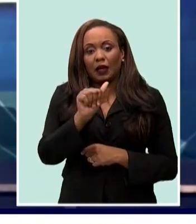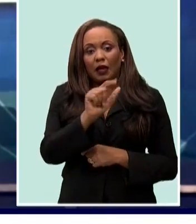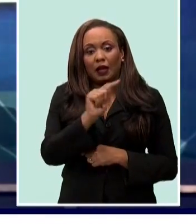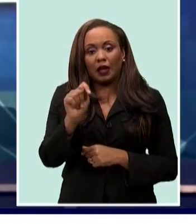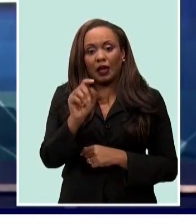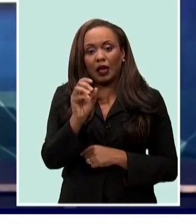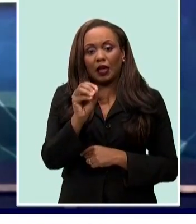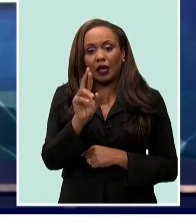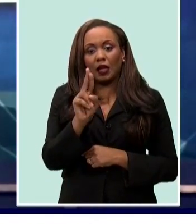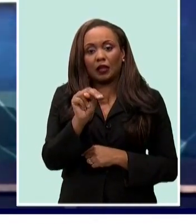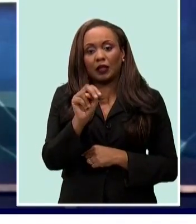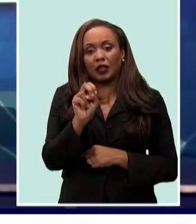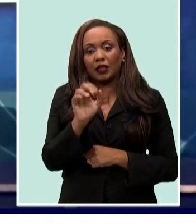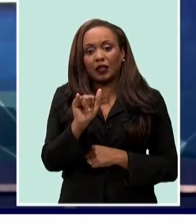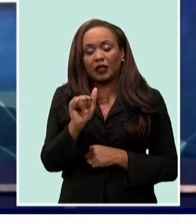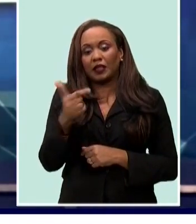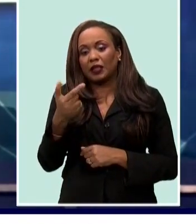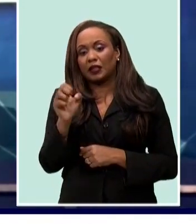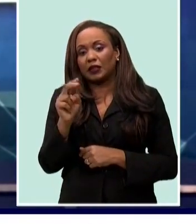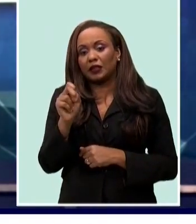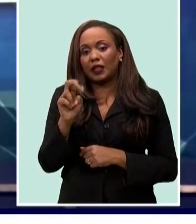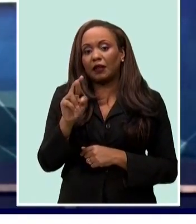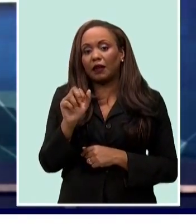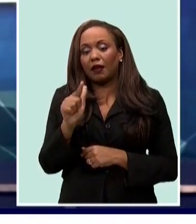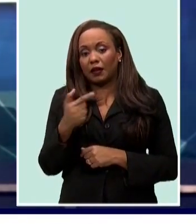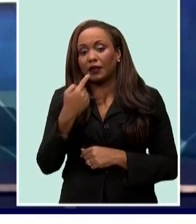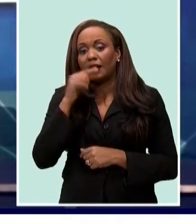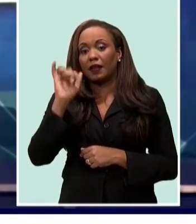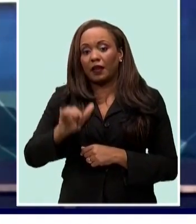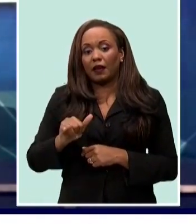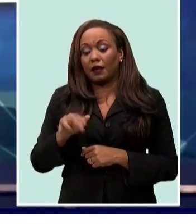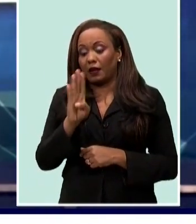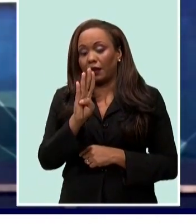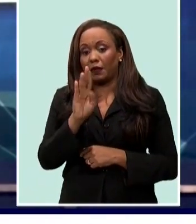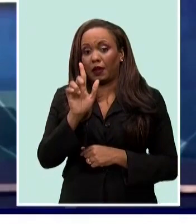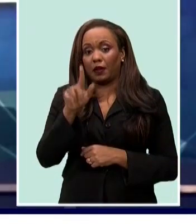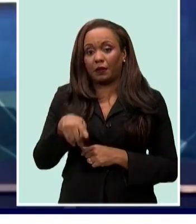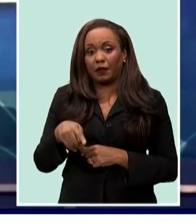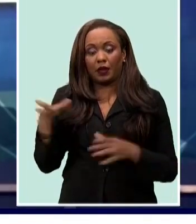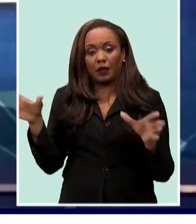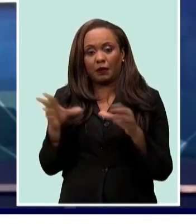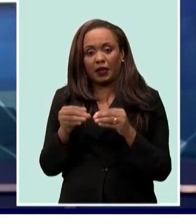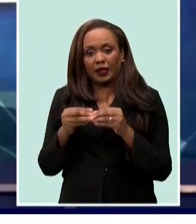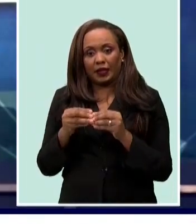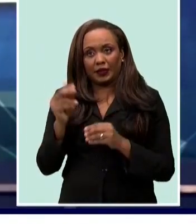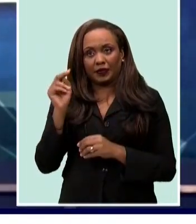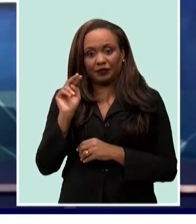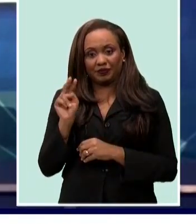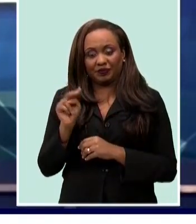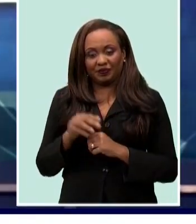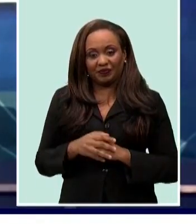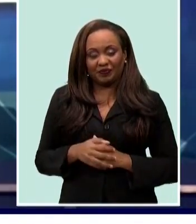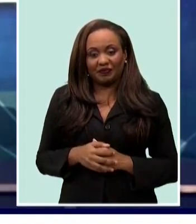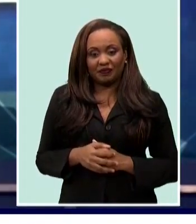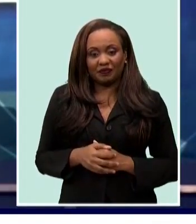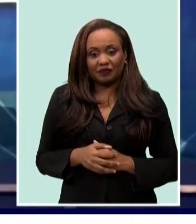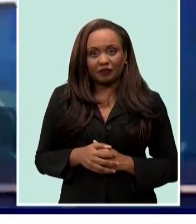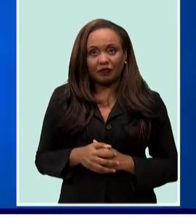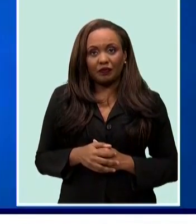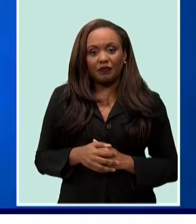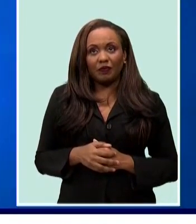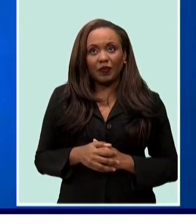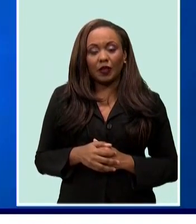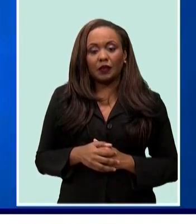Dale Marshall at a Barbados Labour Party St. Joseph branch meeting. Our Kishmar St. Just has the details.